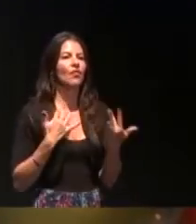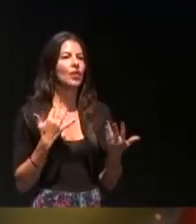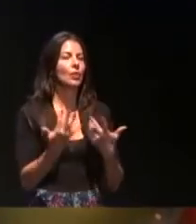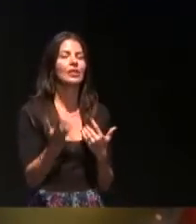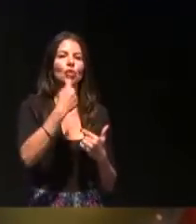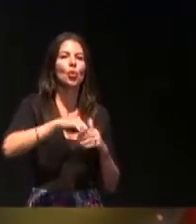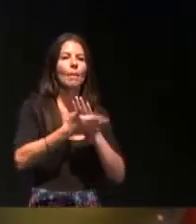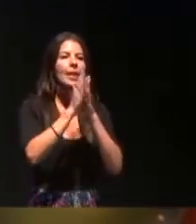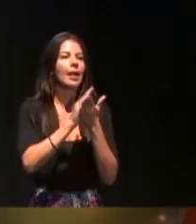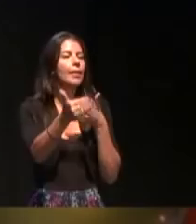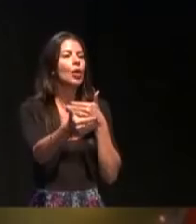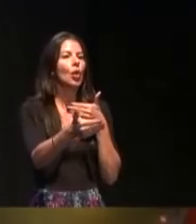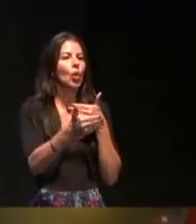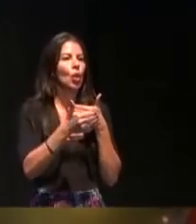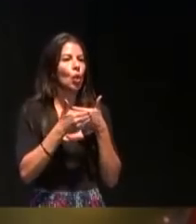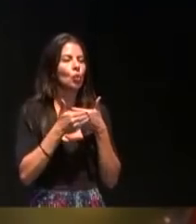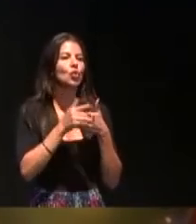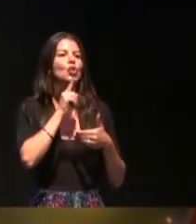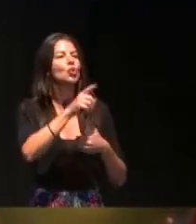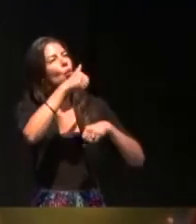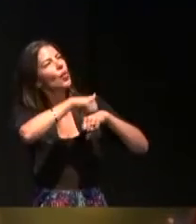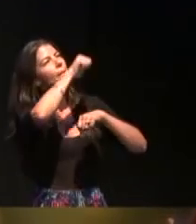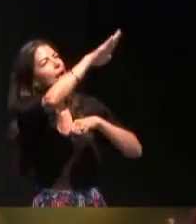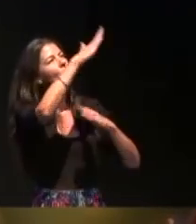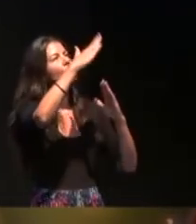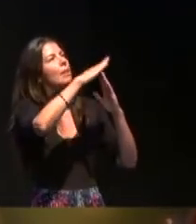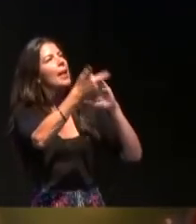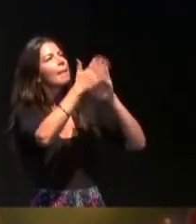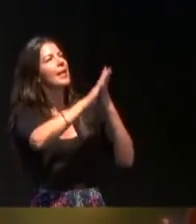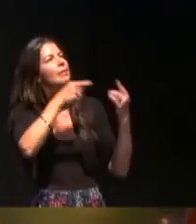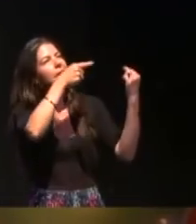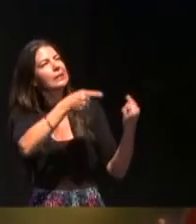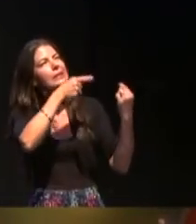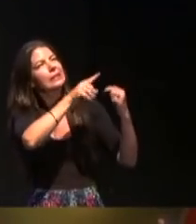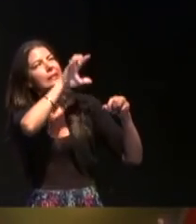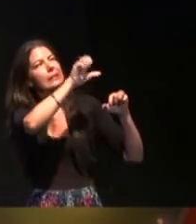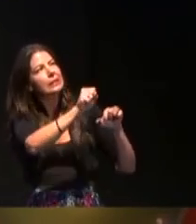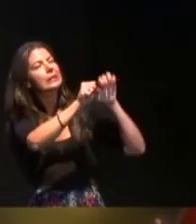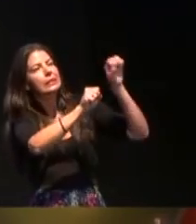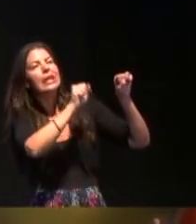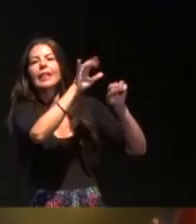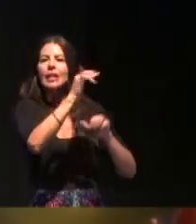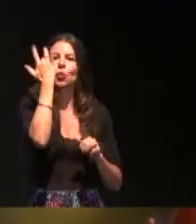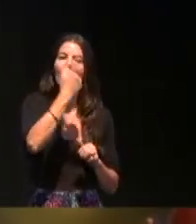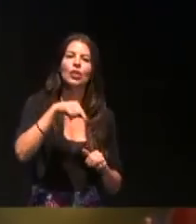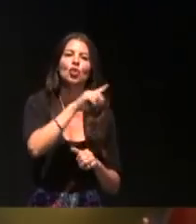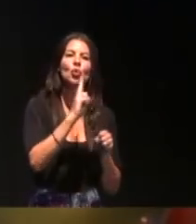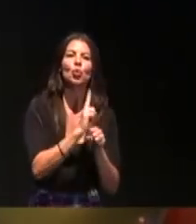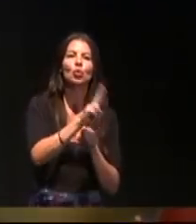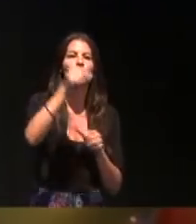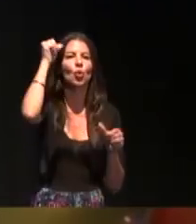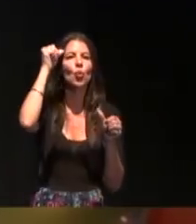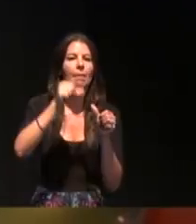So when you get close, you get close to the mountaintop, it becomes steeper. And this is when you use your